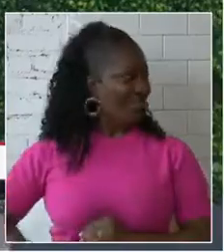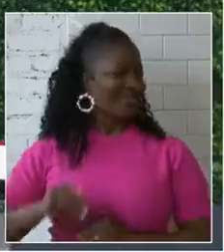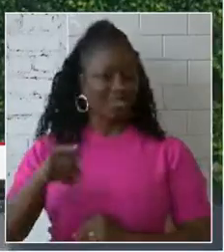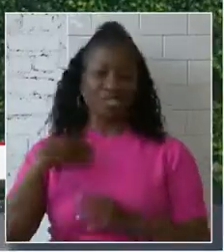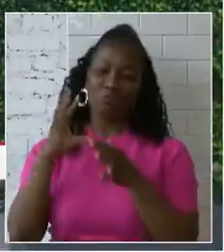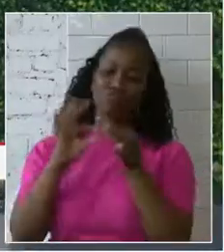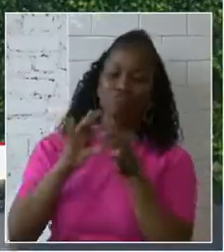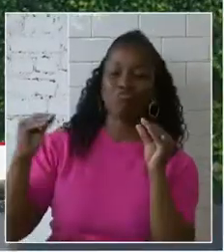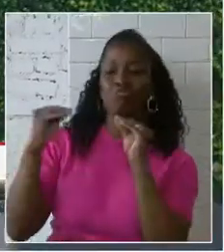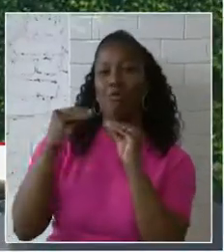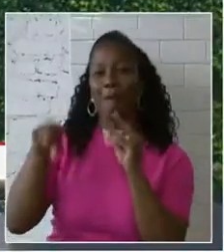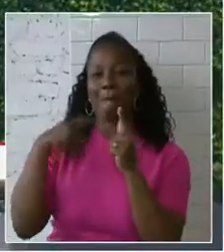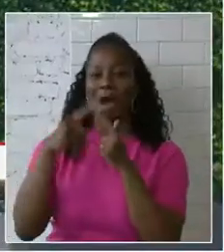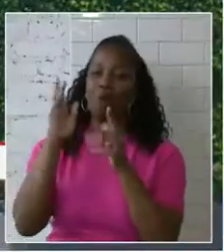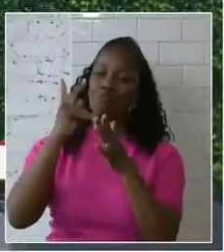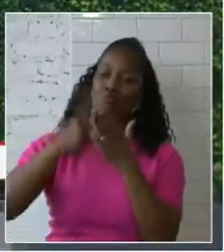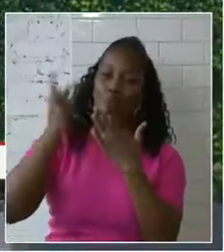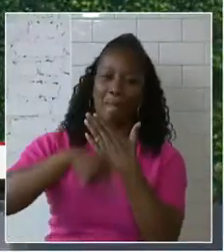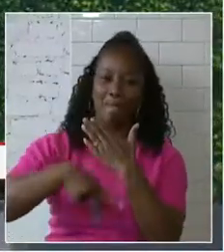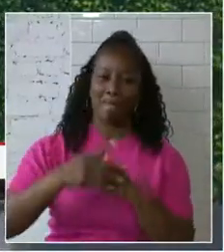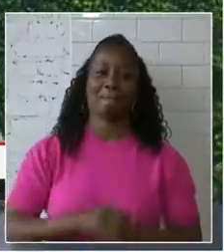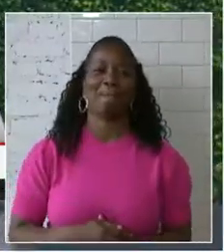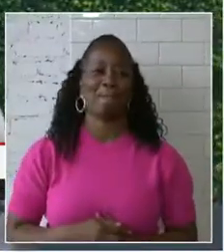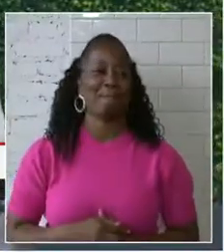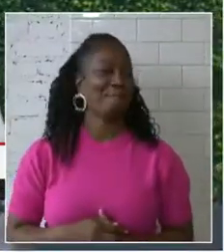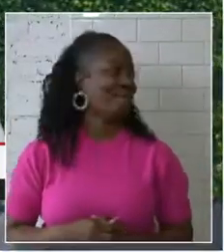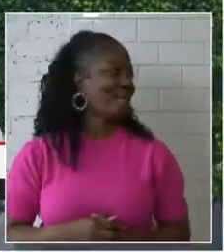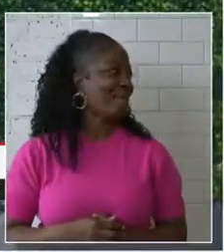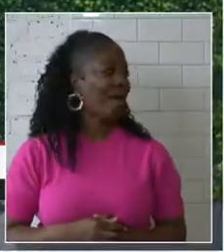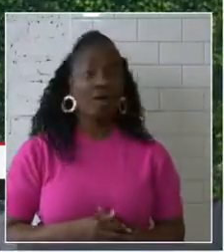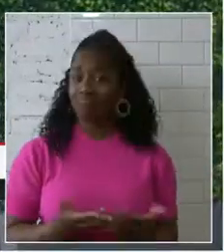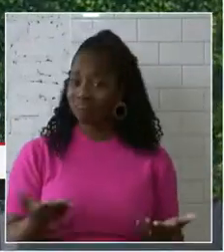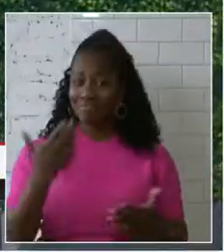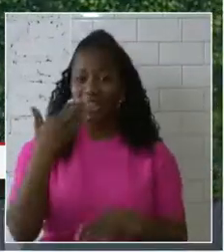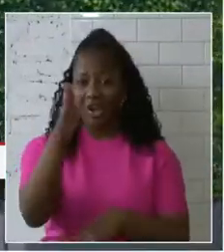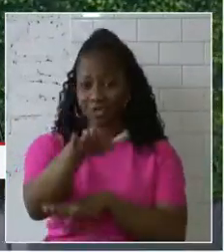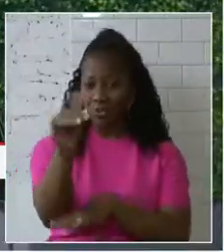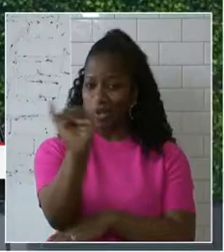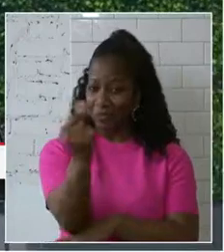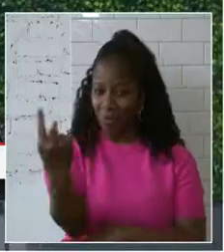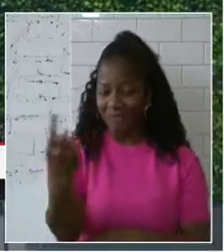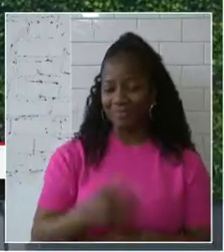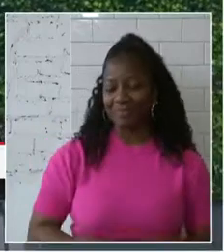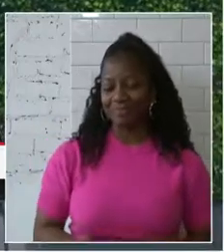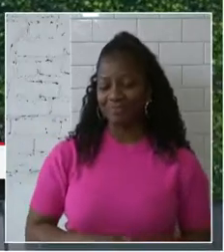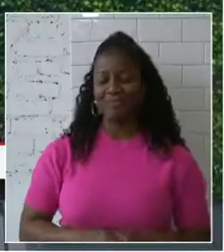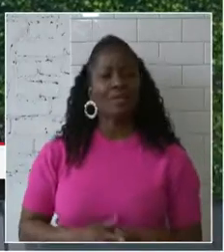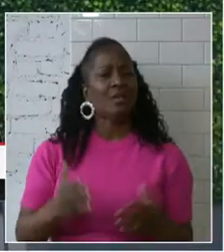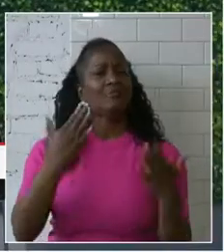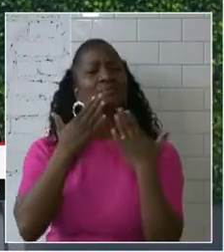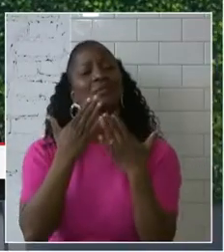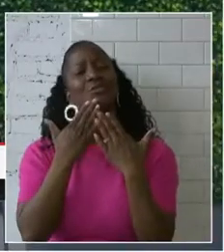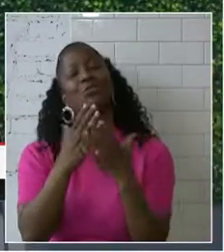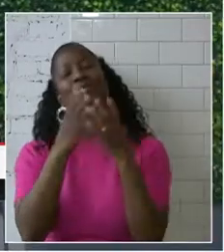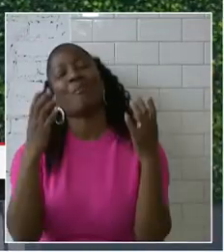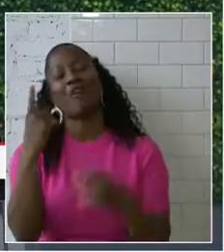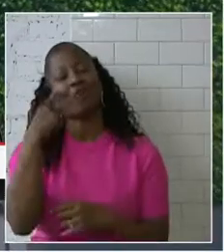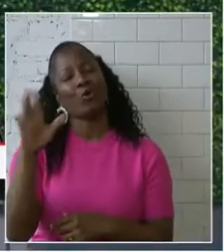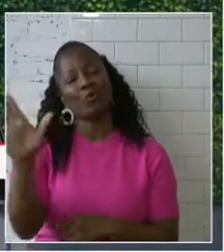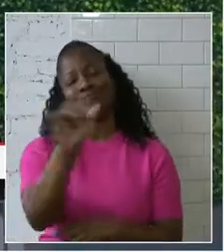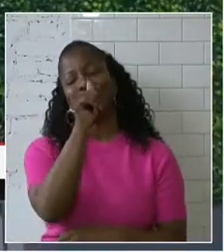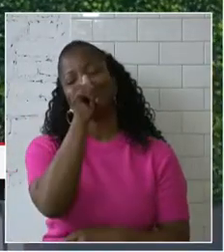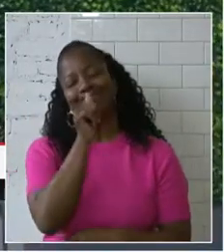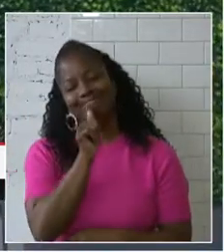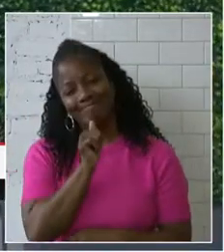you, Paul. Good to see you. Well, good afternoon, everybody. I want to thank you for your patience this